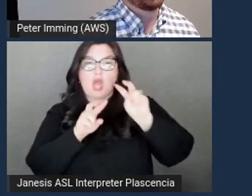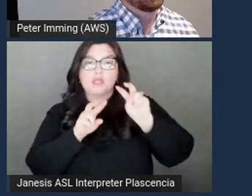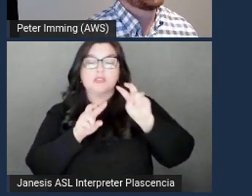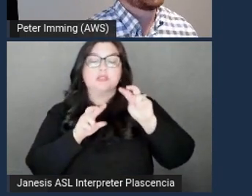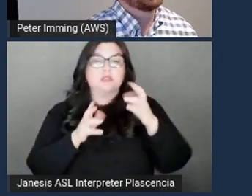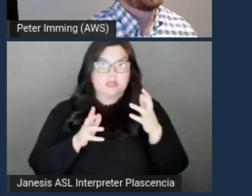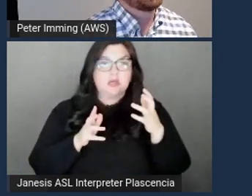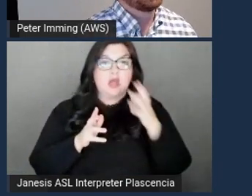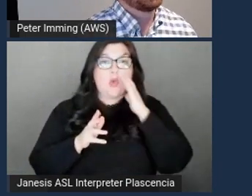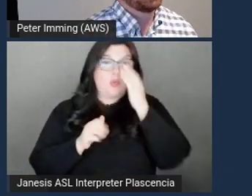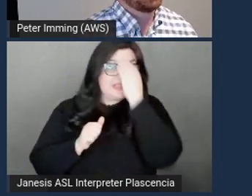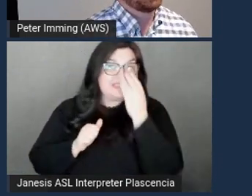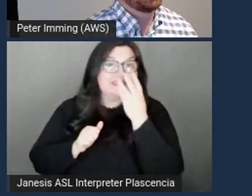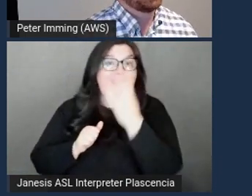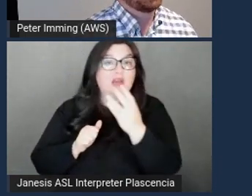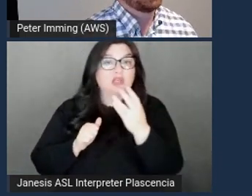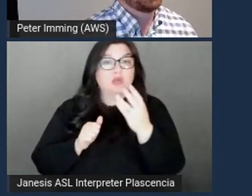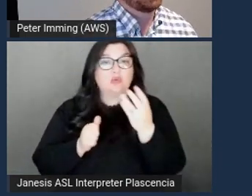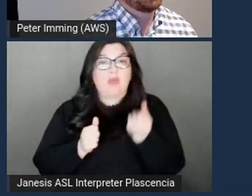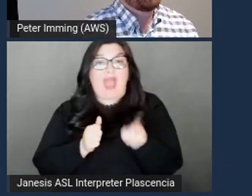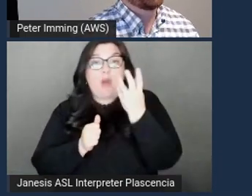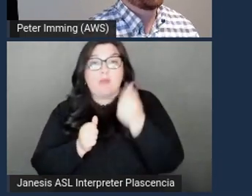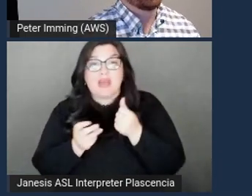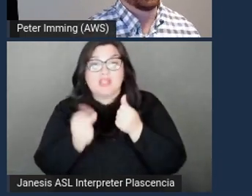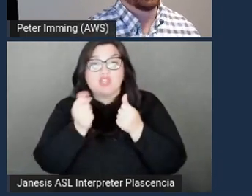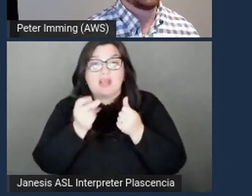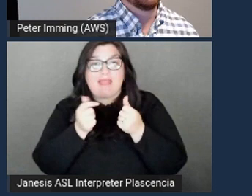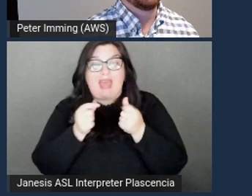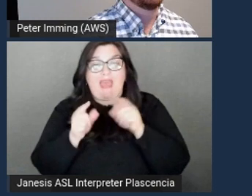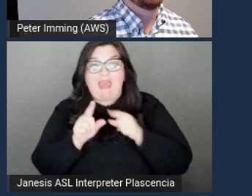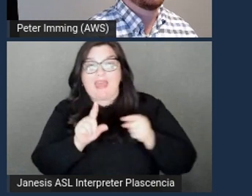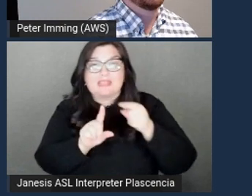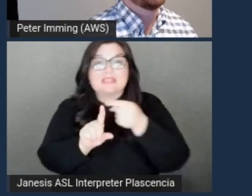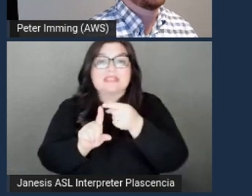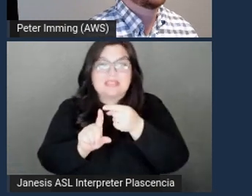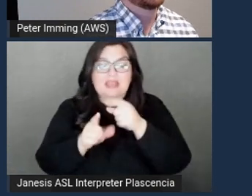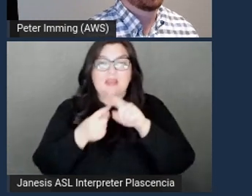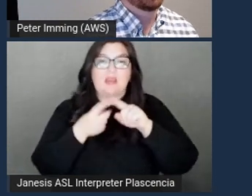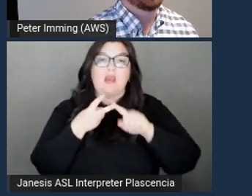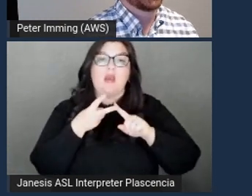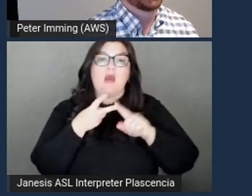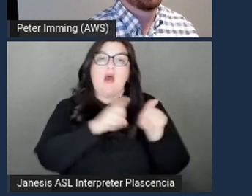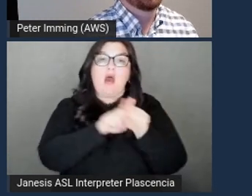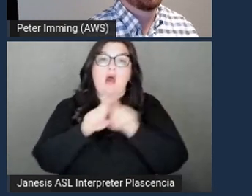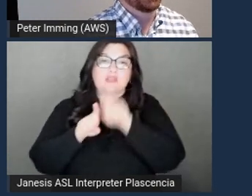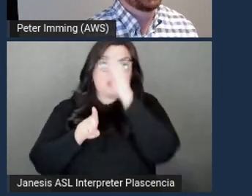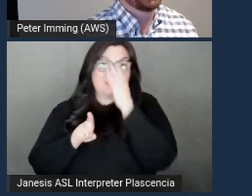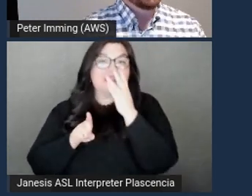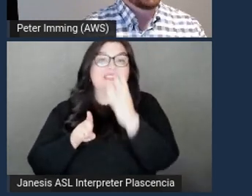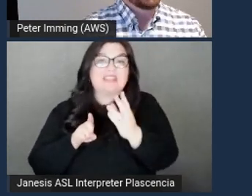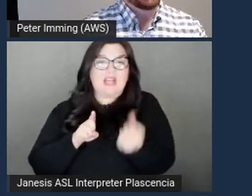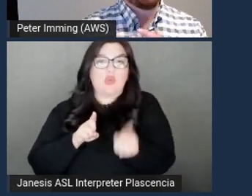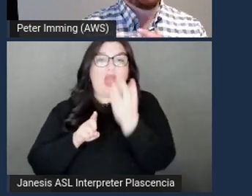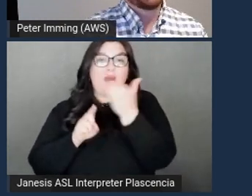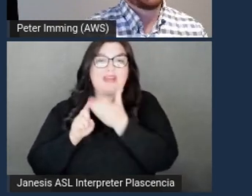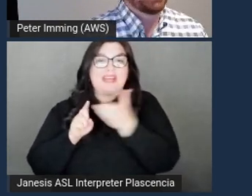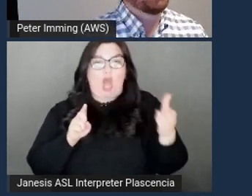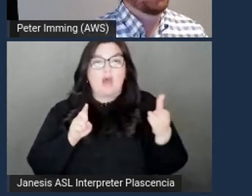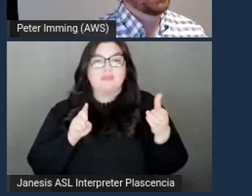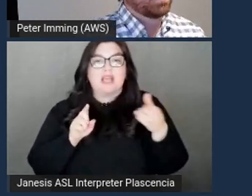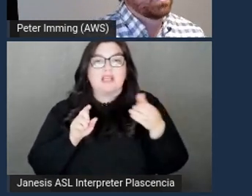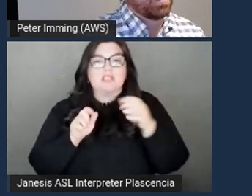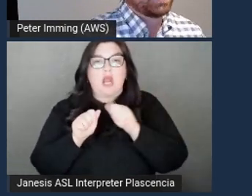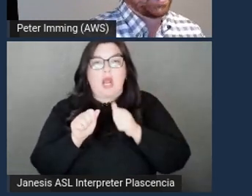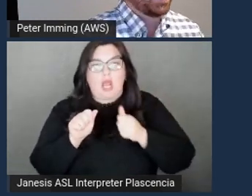much latency is on that replication rule. We'll also tell you how many objects are lagging behind. And we'll also tell